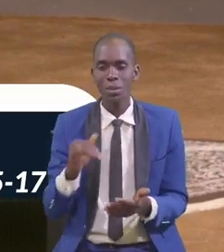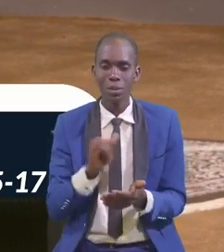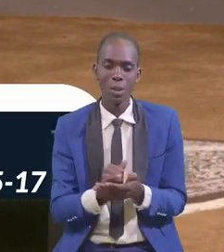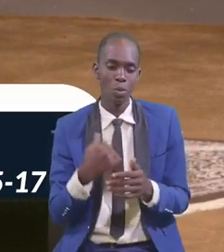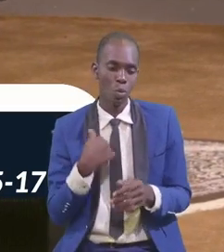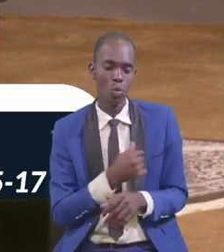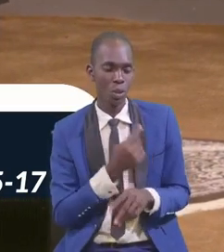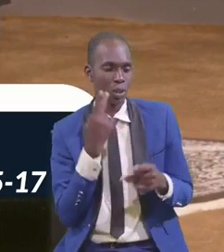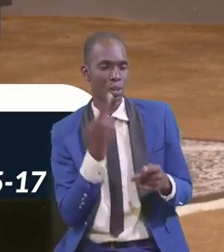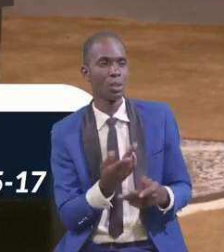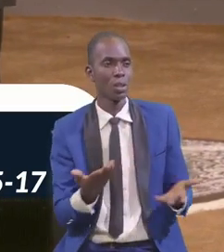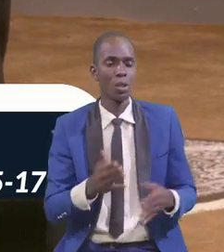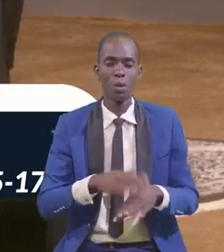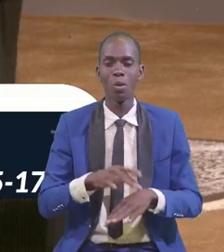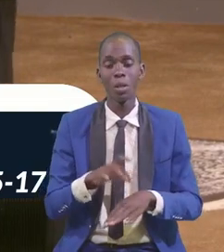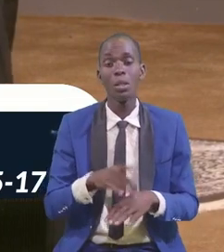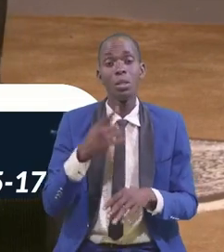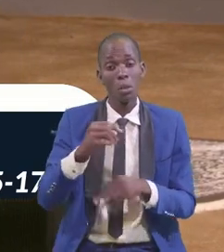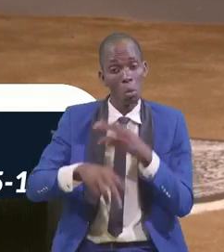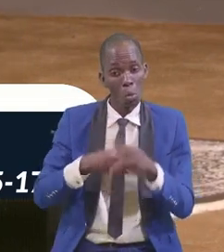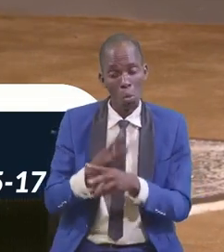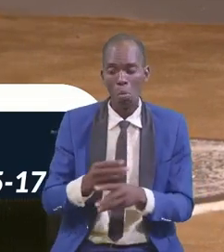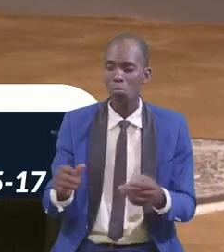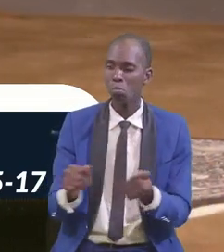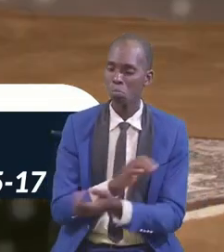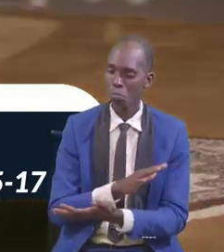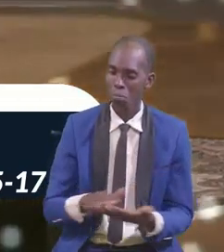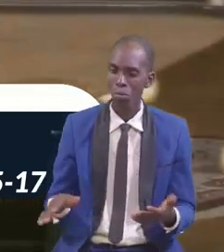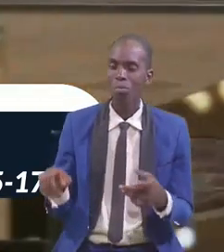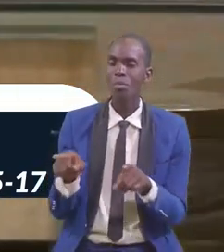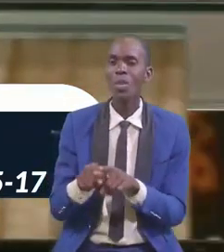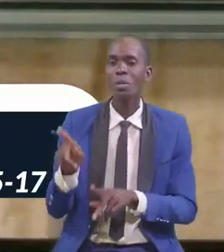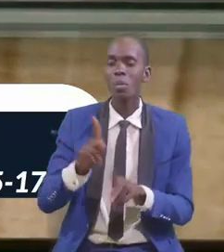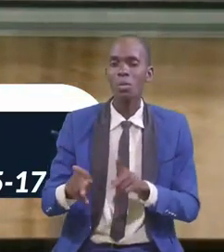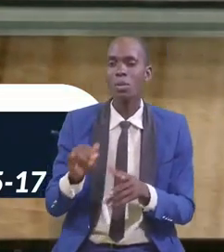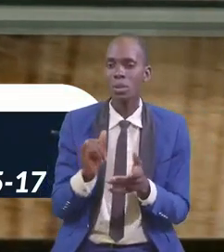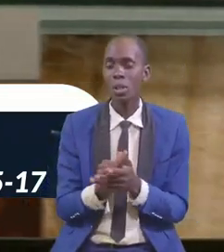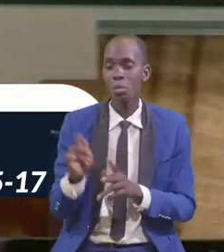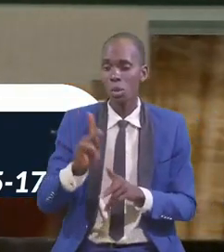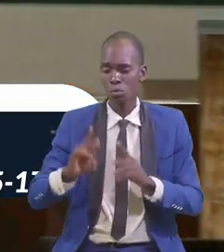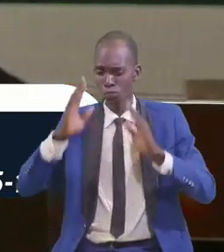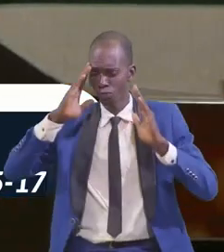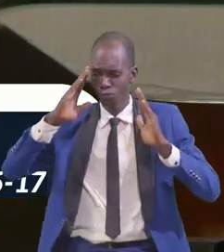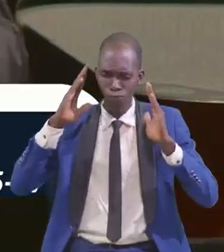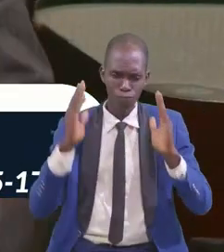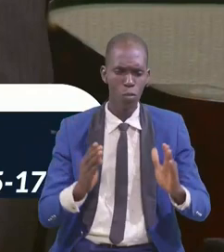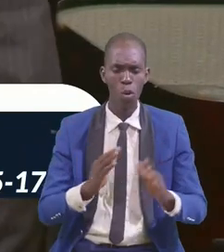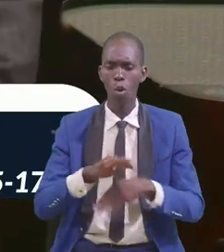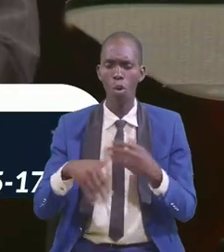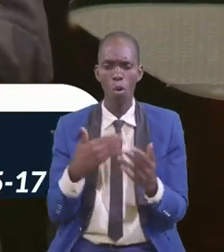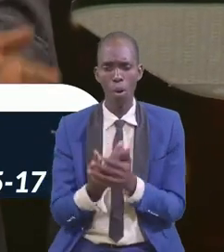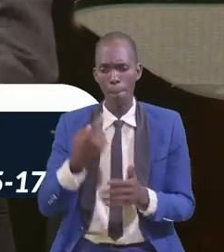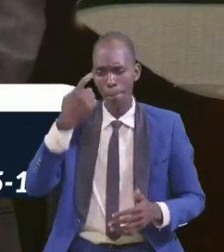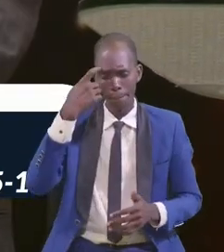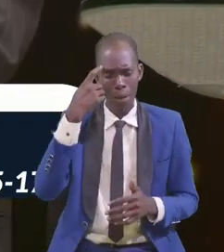the world passeth away. Like the things the people give their hearts, they give their mind, they give all their attention